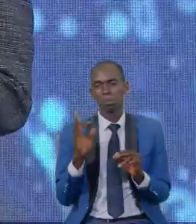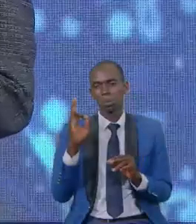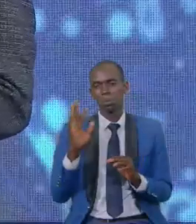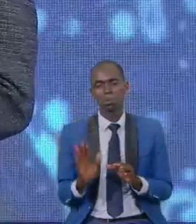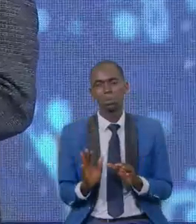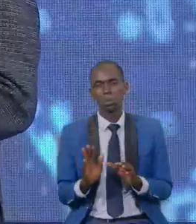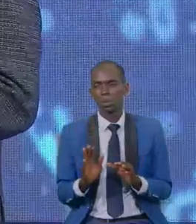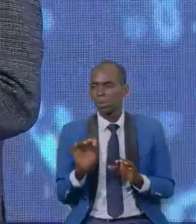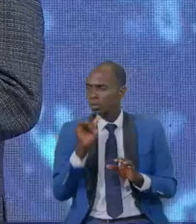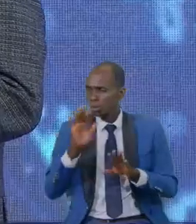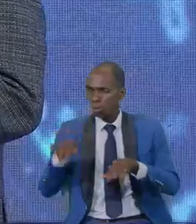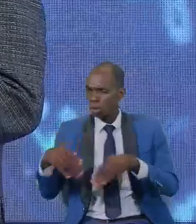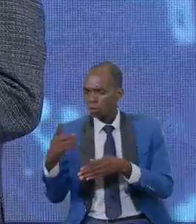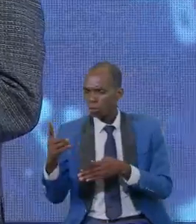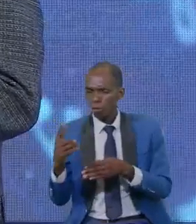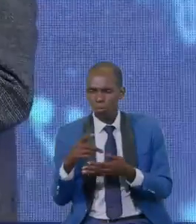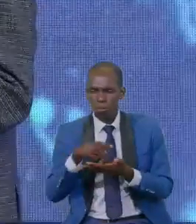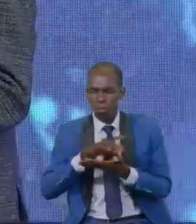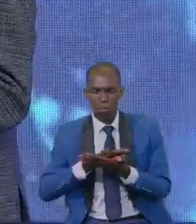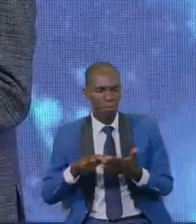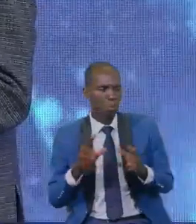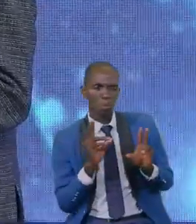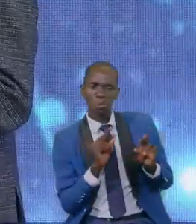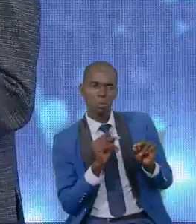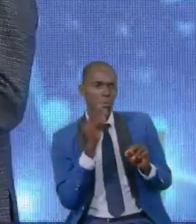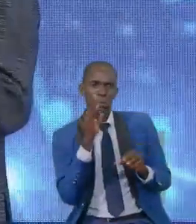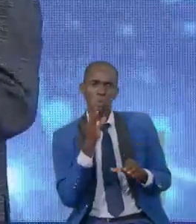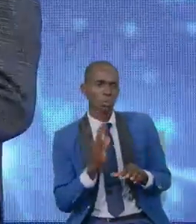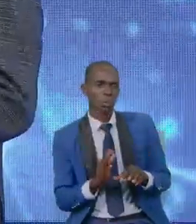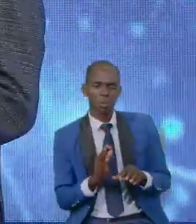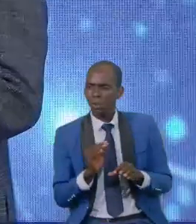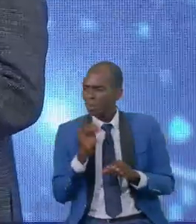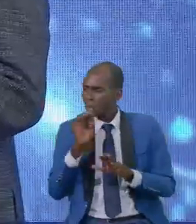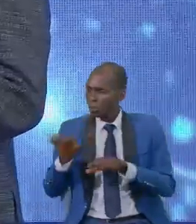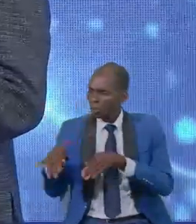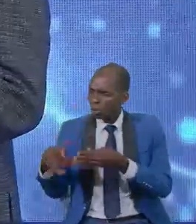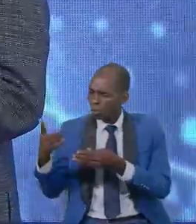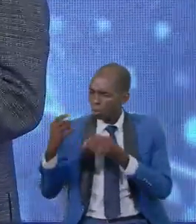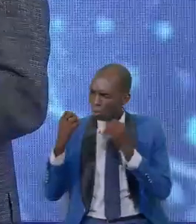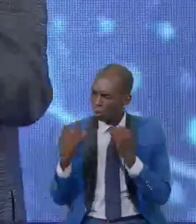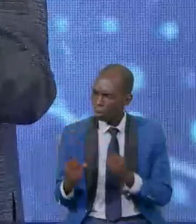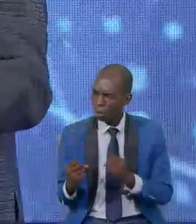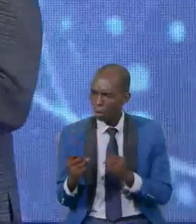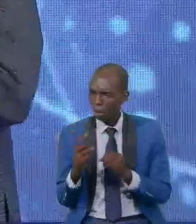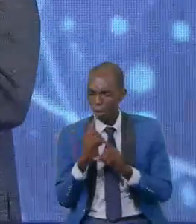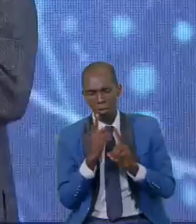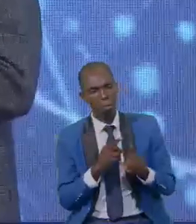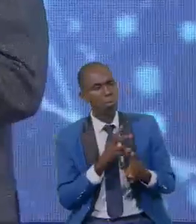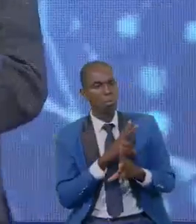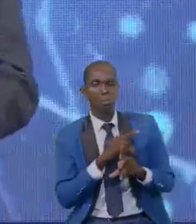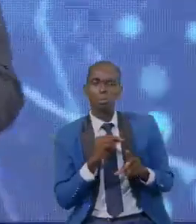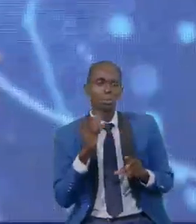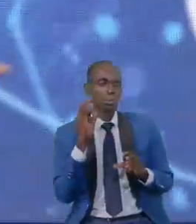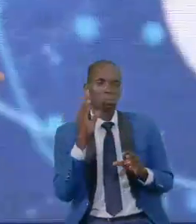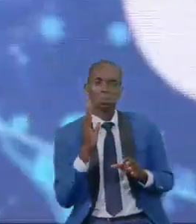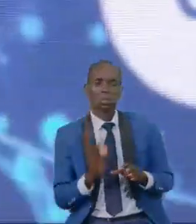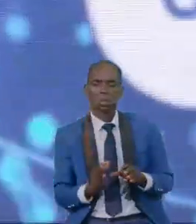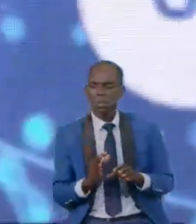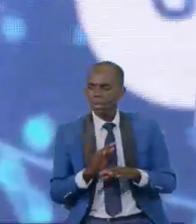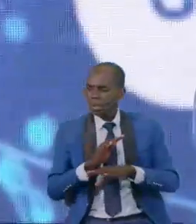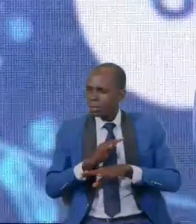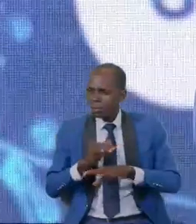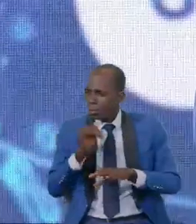Didn't give you purity? No, Pastor. Didn't give you power? No, Pastor. Didn't even give